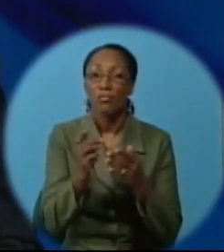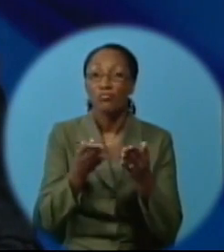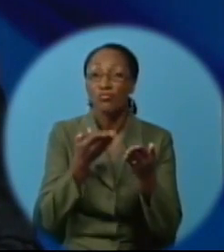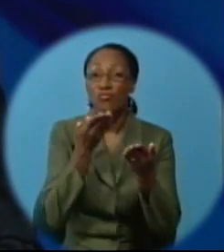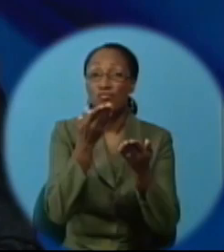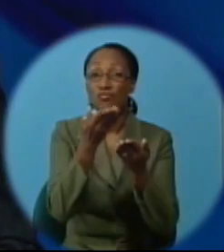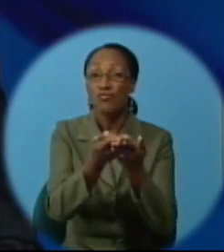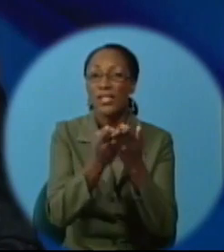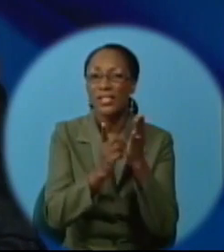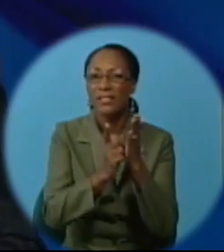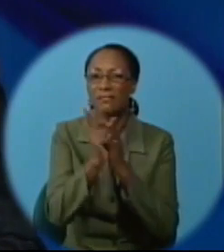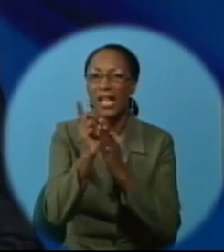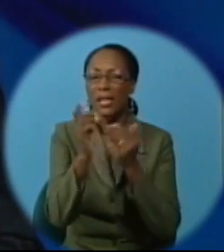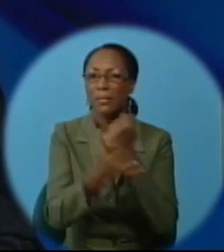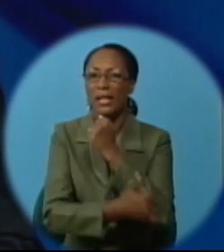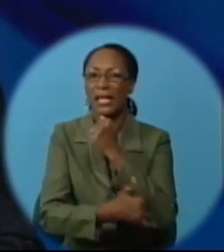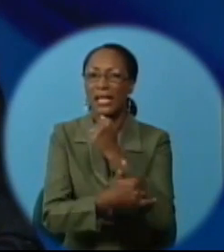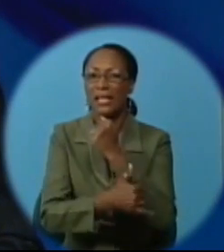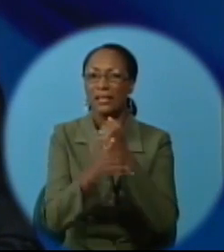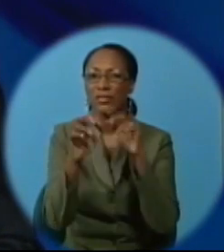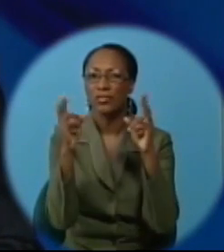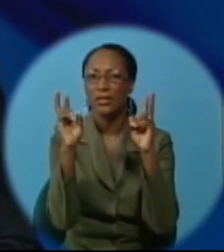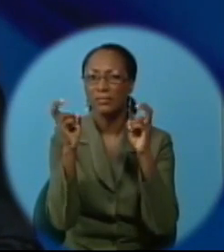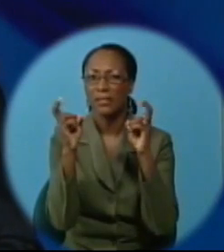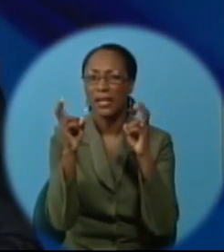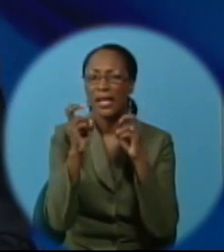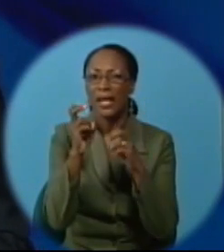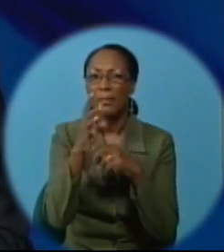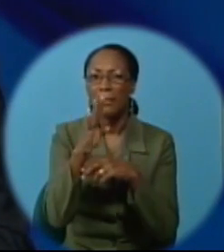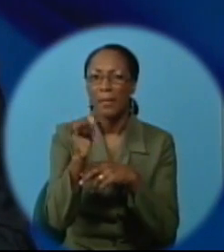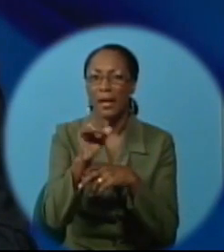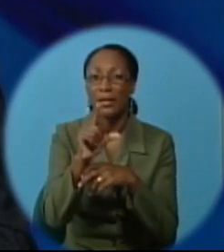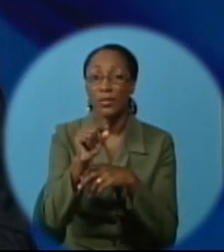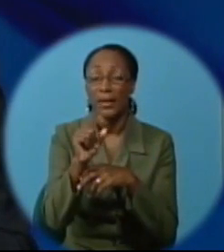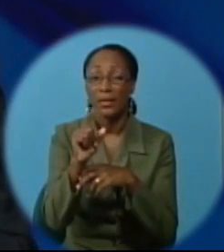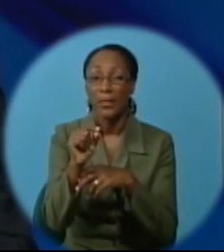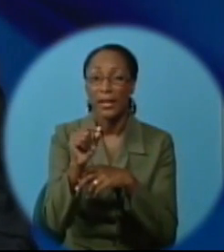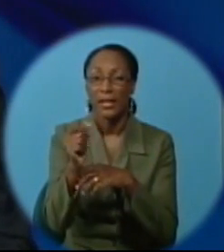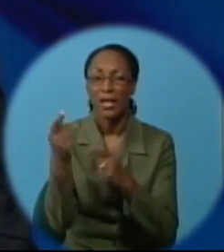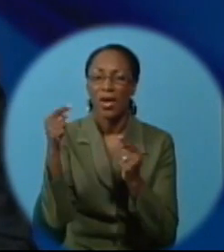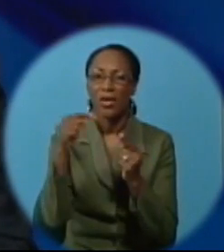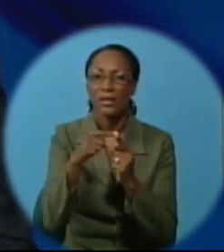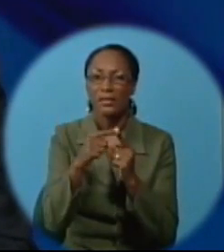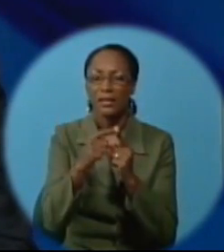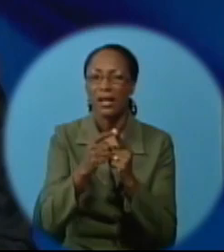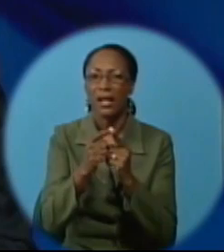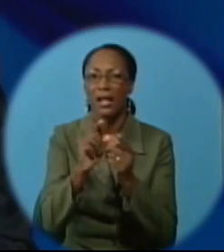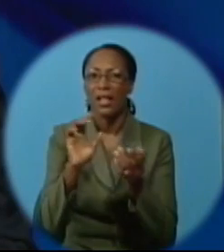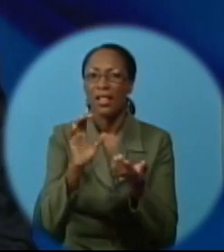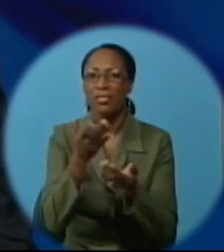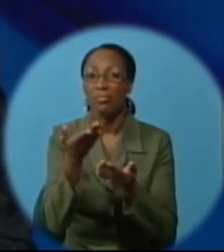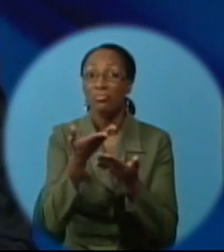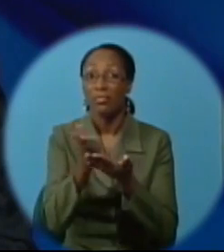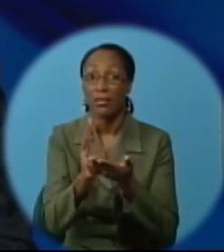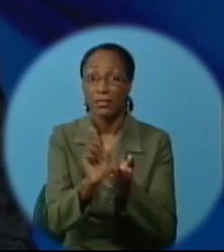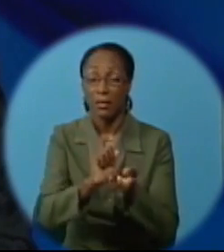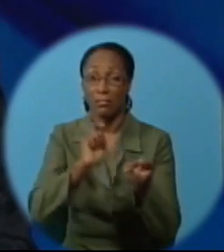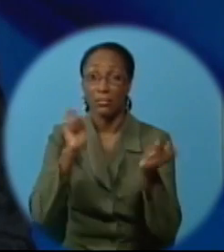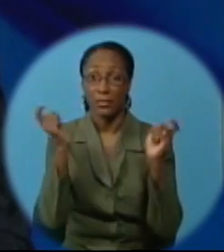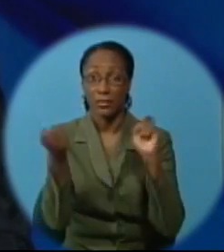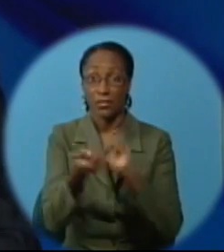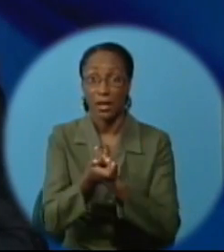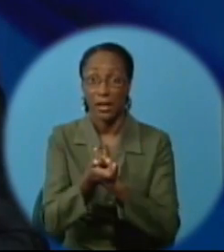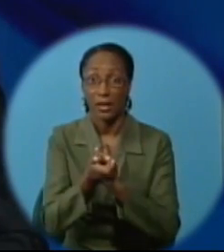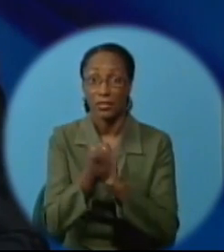by 2020 unless there is a radical change in the attitude towards agriculture. This view from UWI